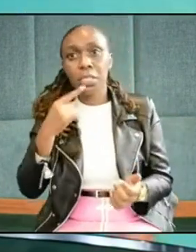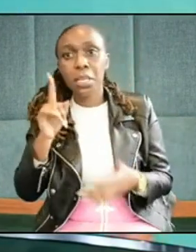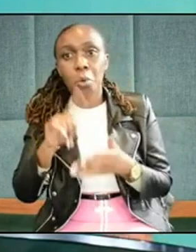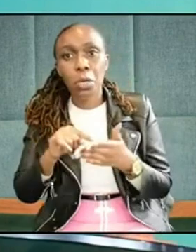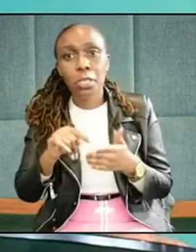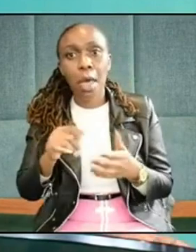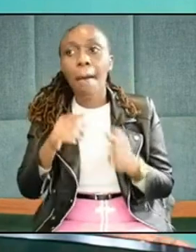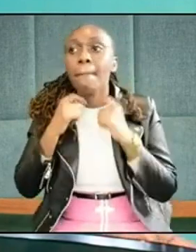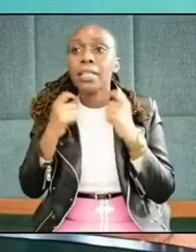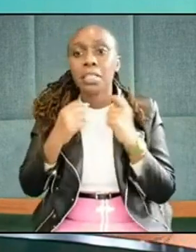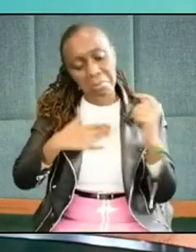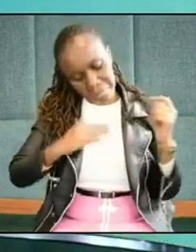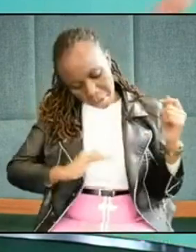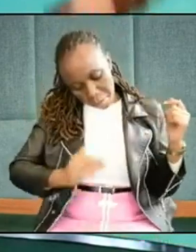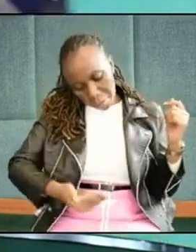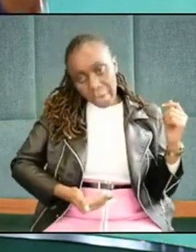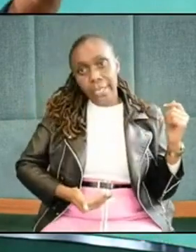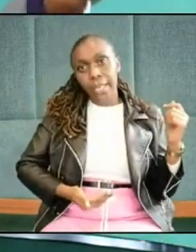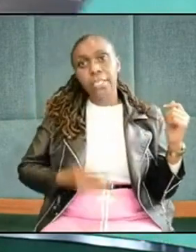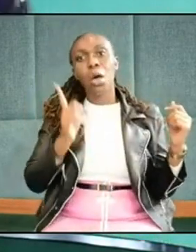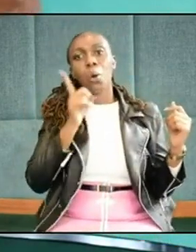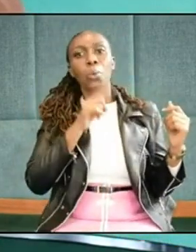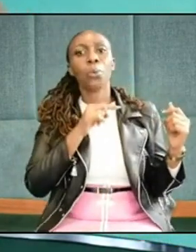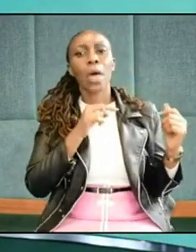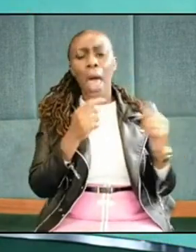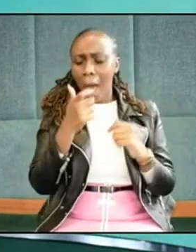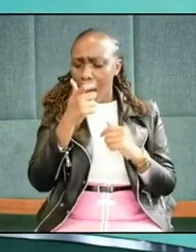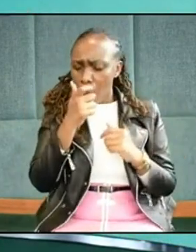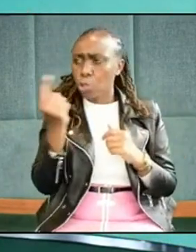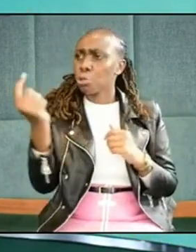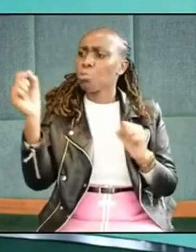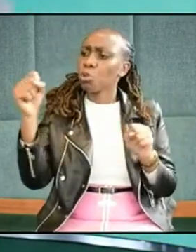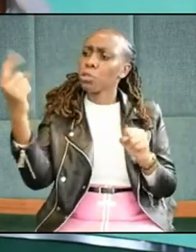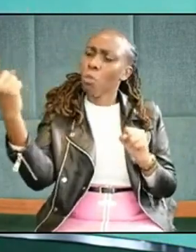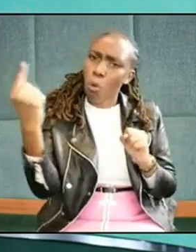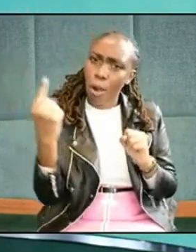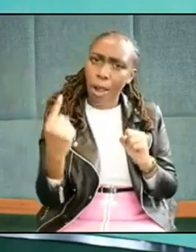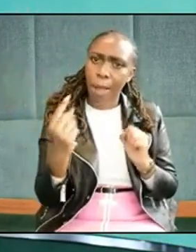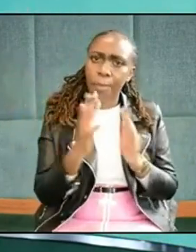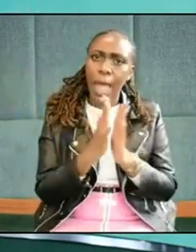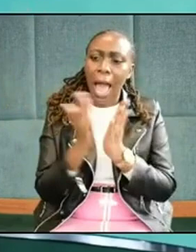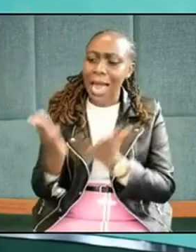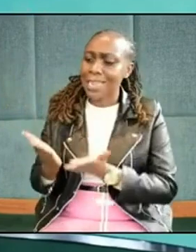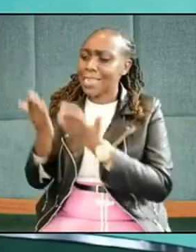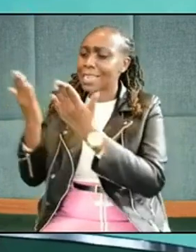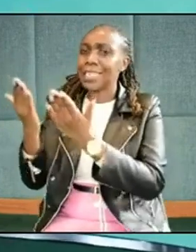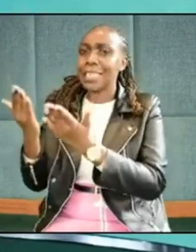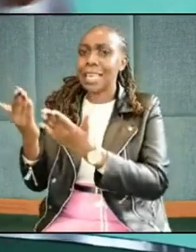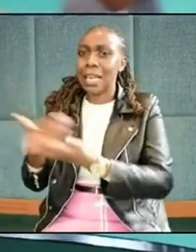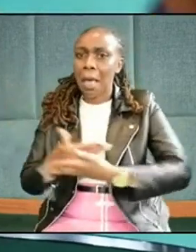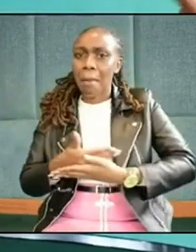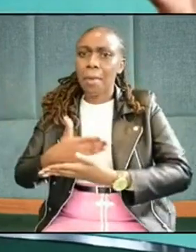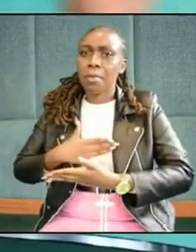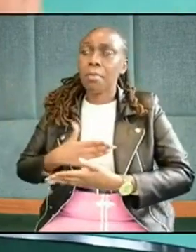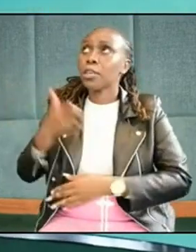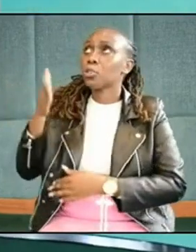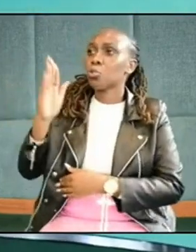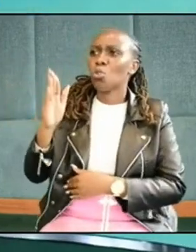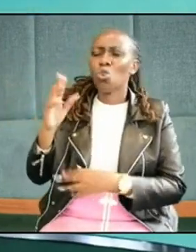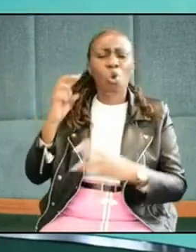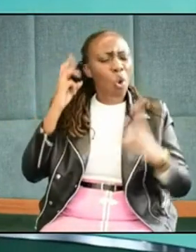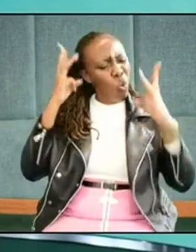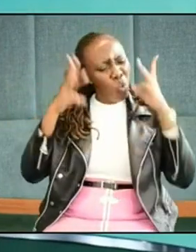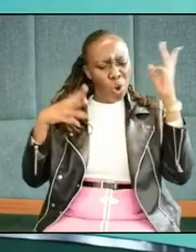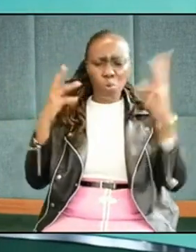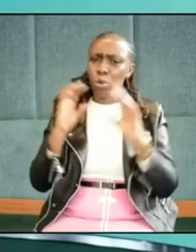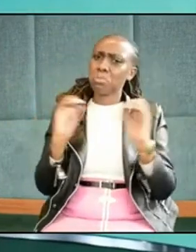pregnant. And I wish you could come and you know, dedicate my child to God. I said, don't worry. We